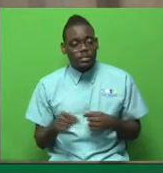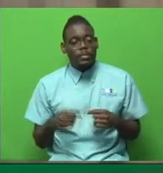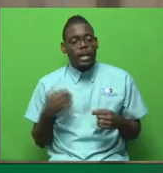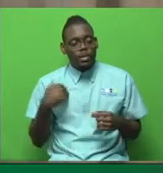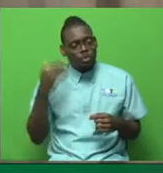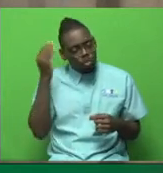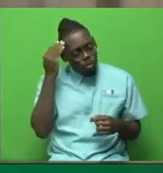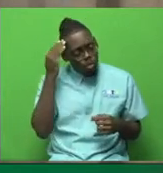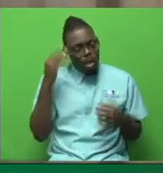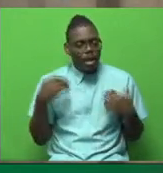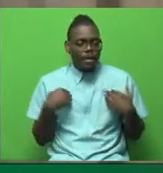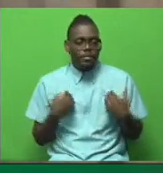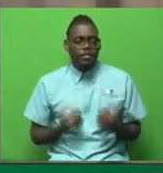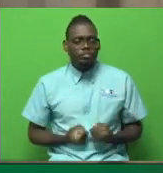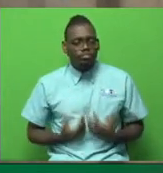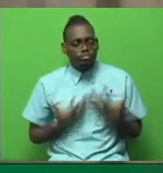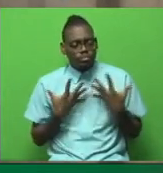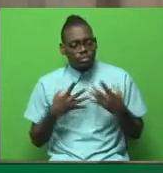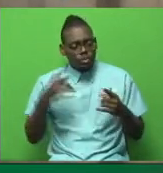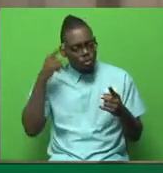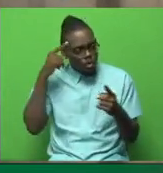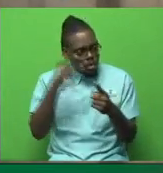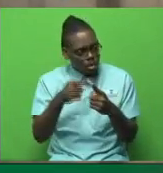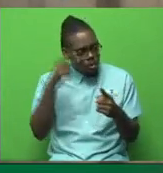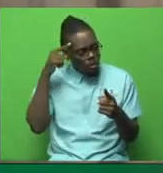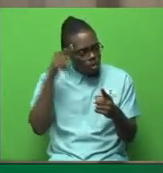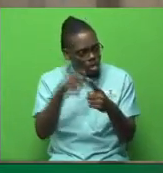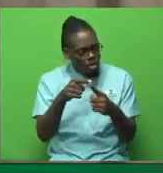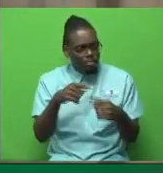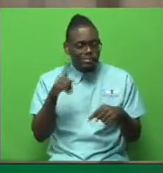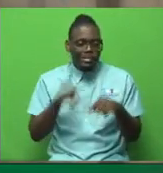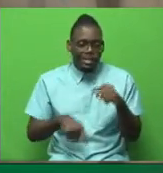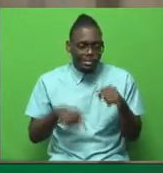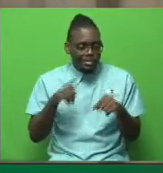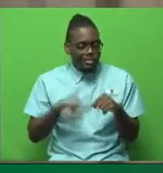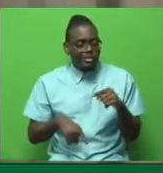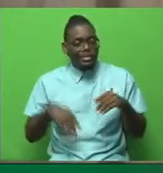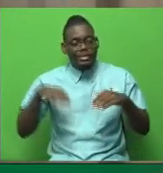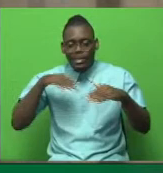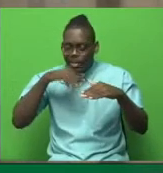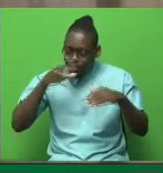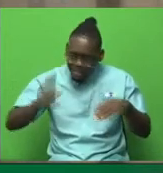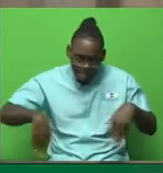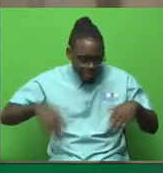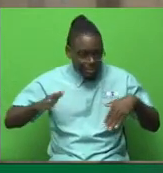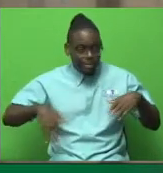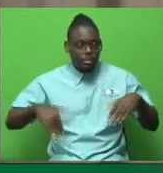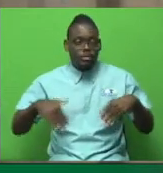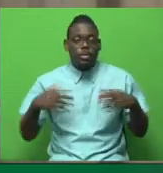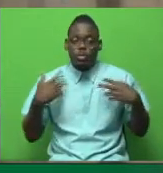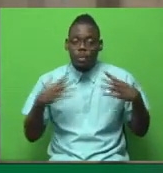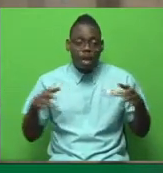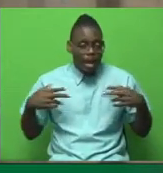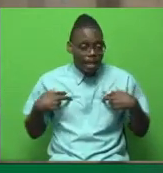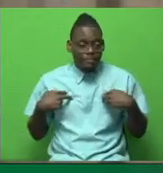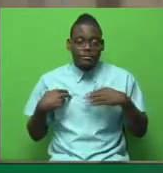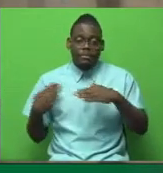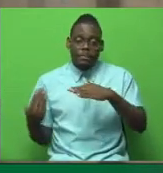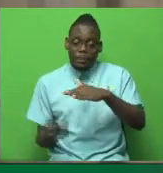that you are talking about we cannot get there why can't we get there because we are too busy